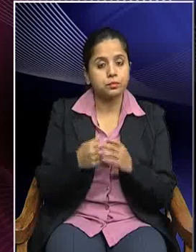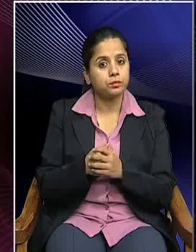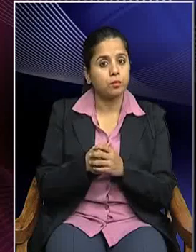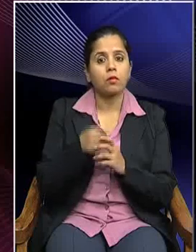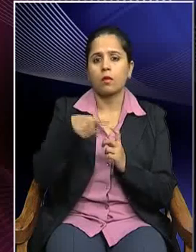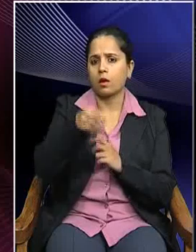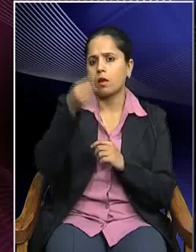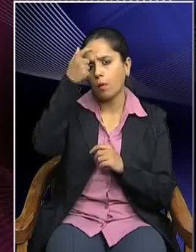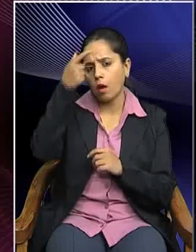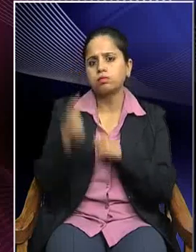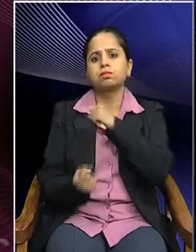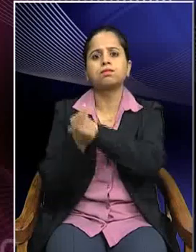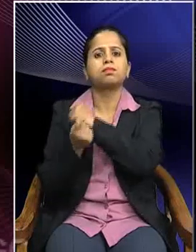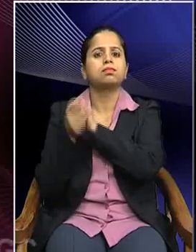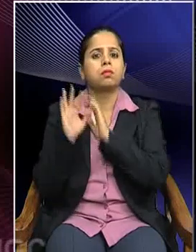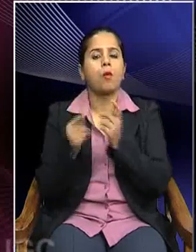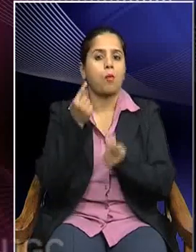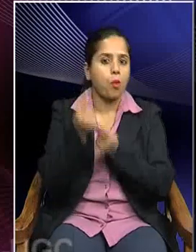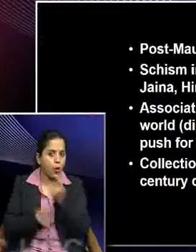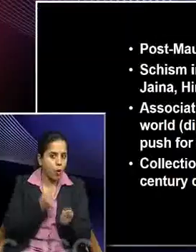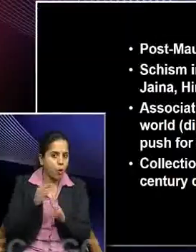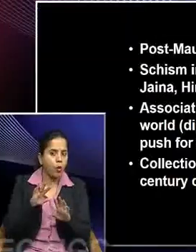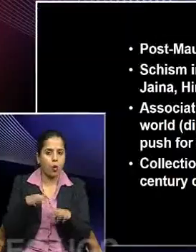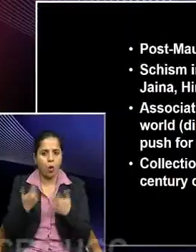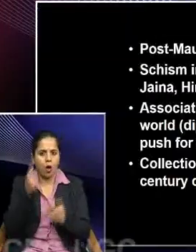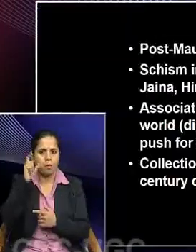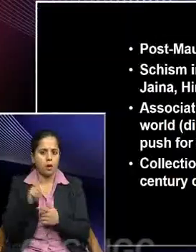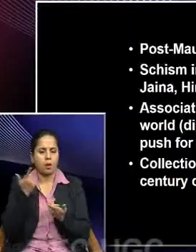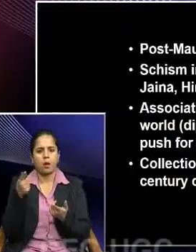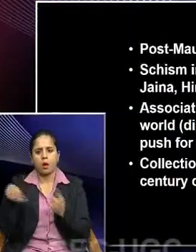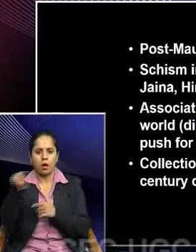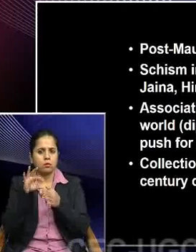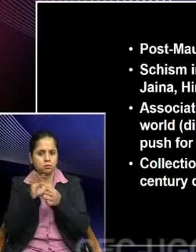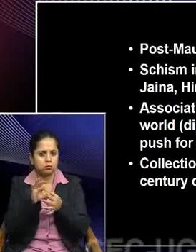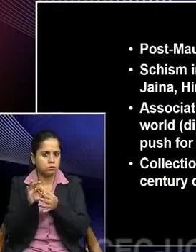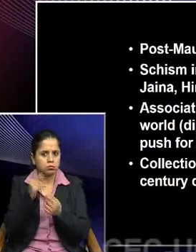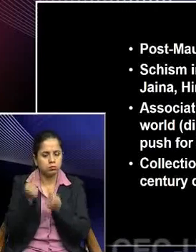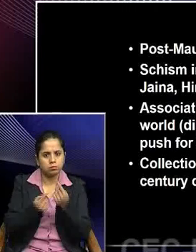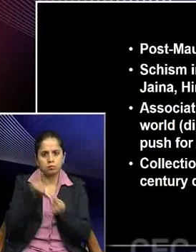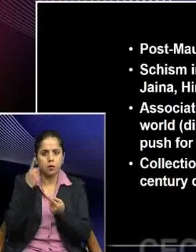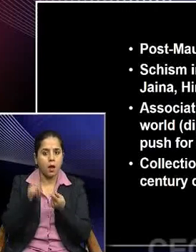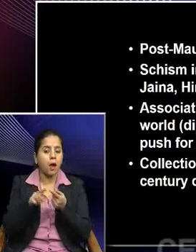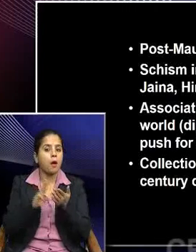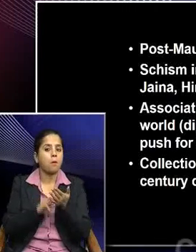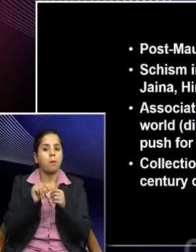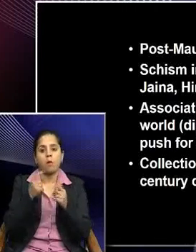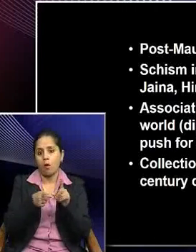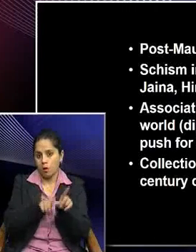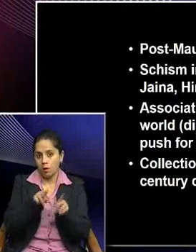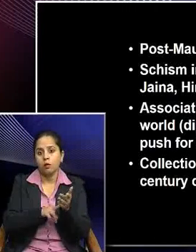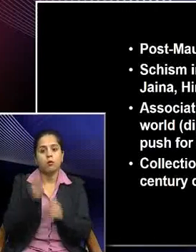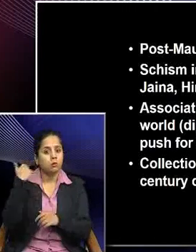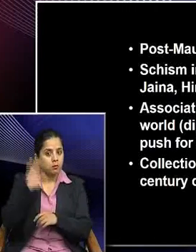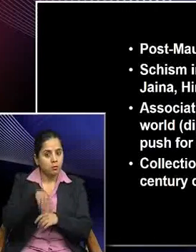the issues of political and diplomatic relations that the Mauryans had with